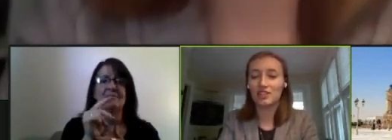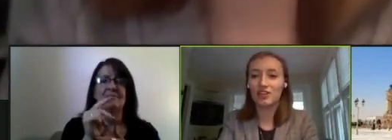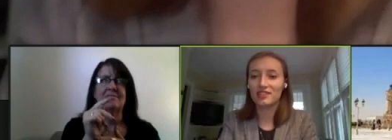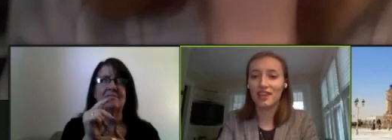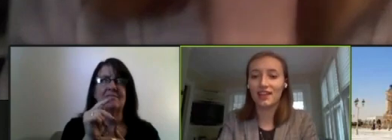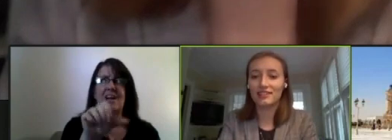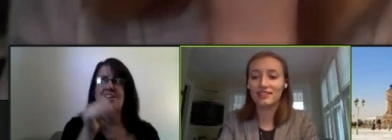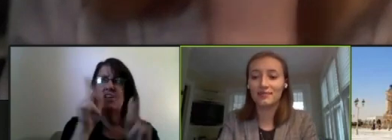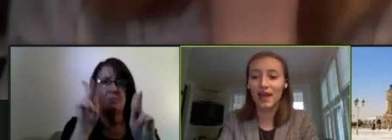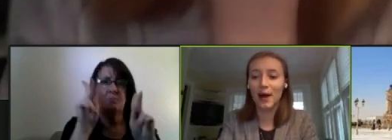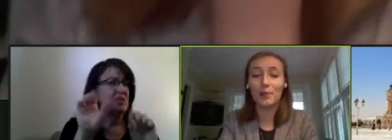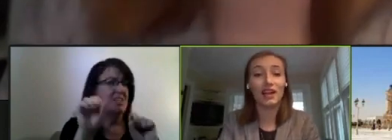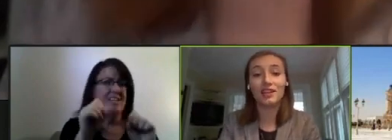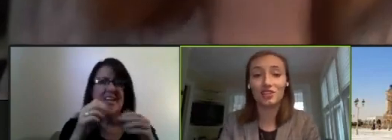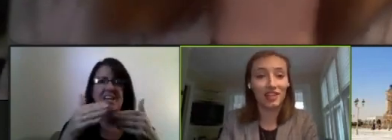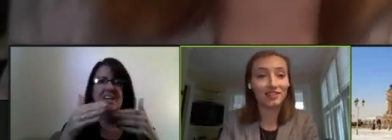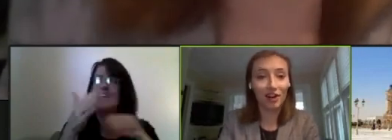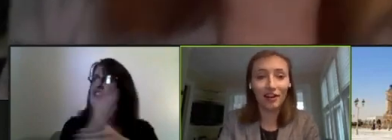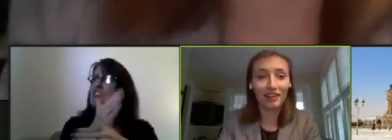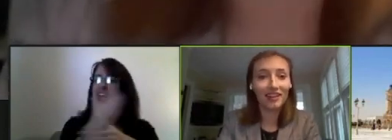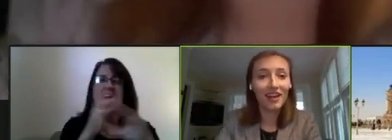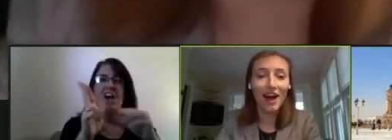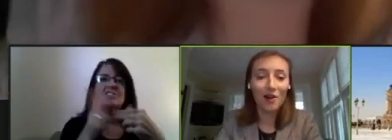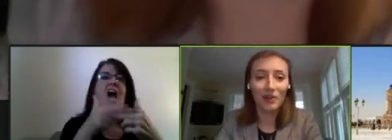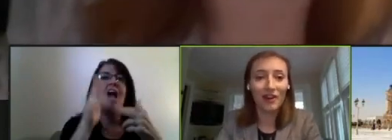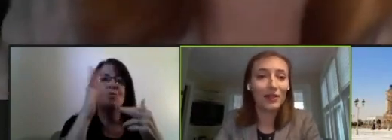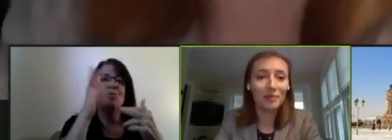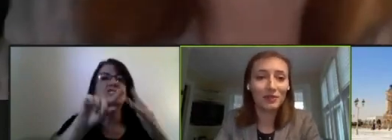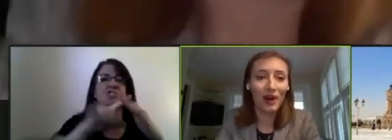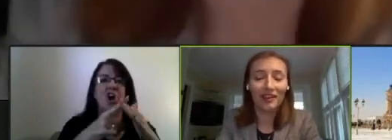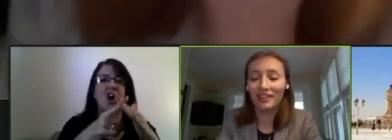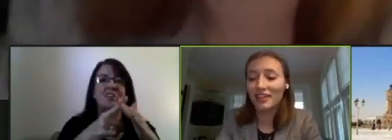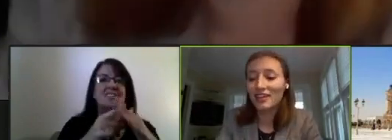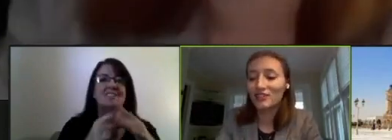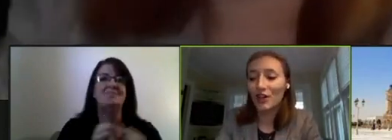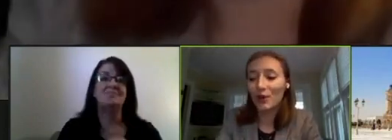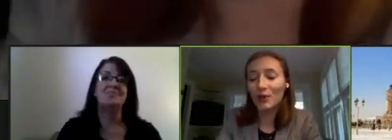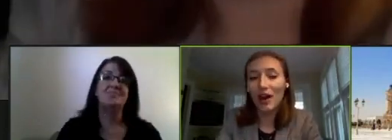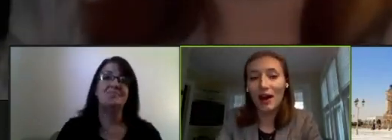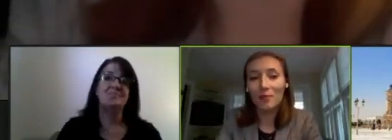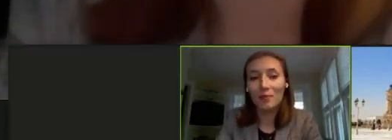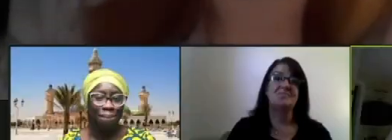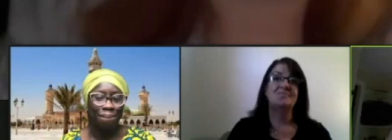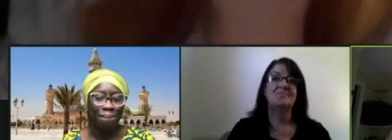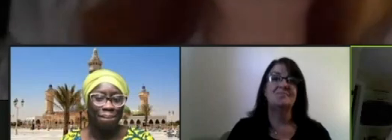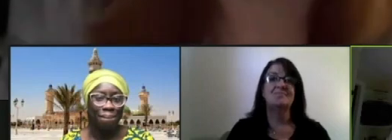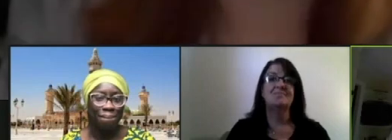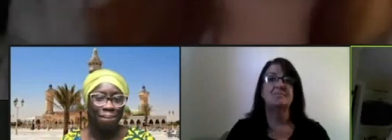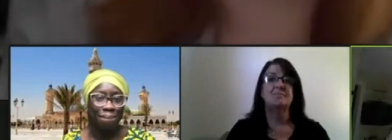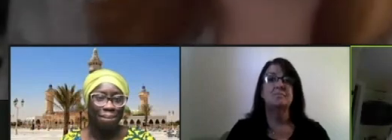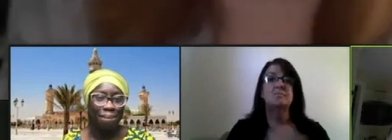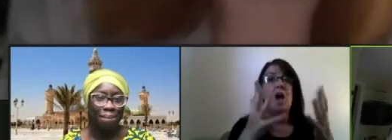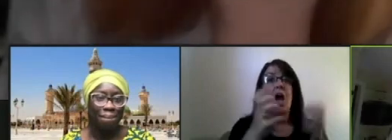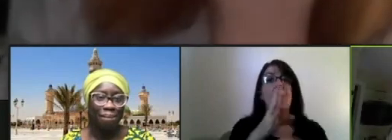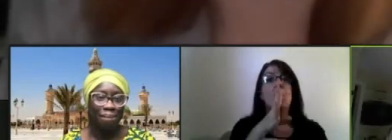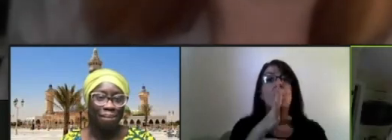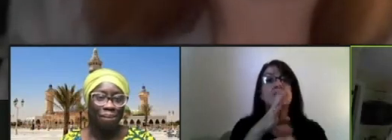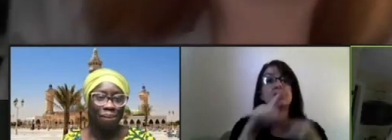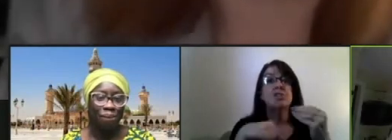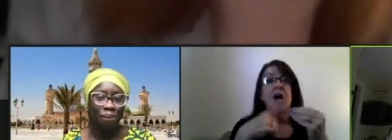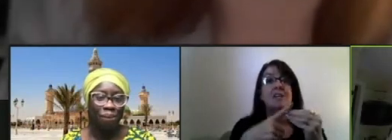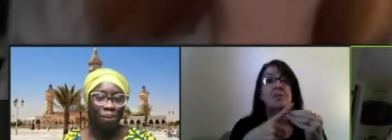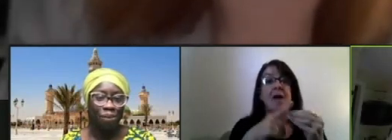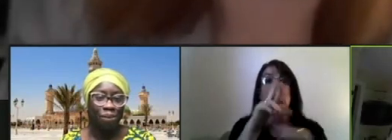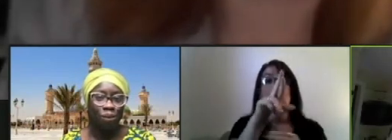else can share the slides, but I can just get started without them as well. So I want to talk to you today about